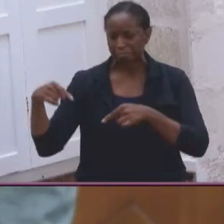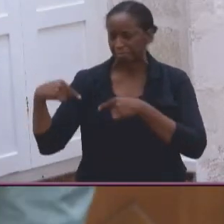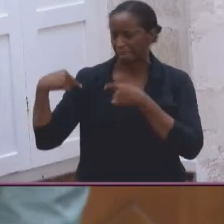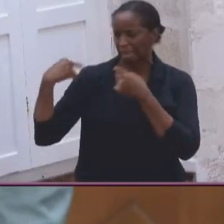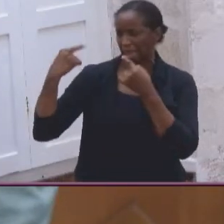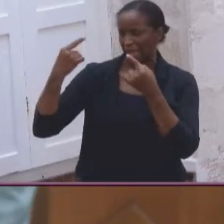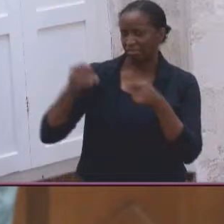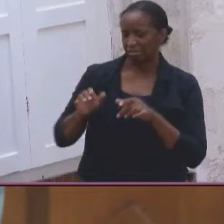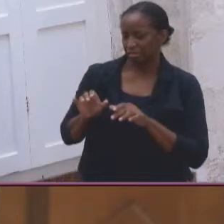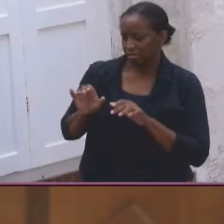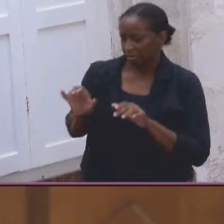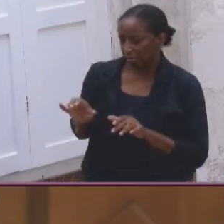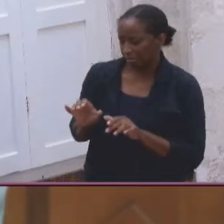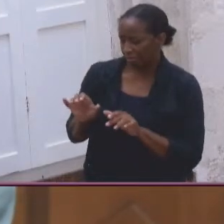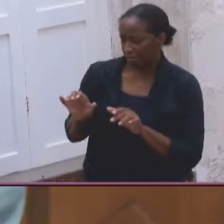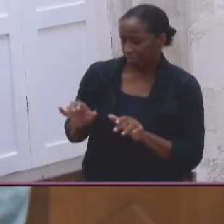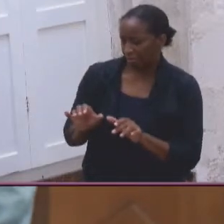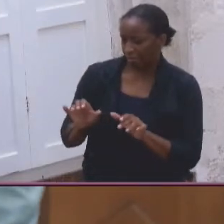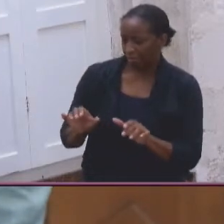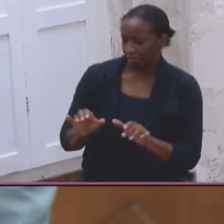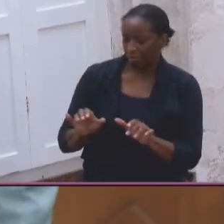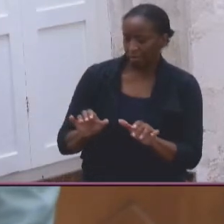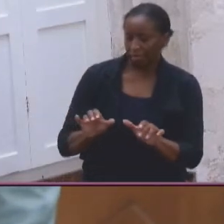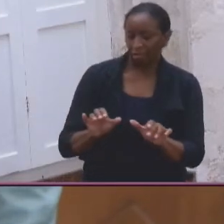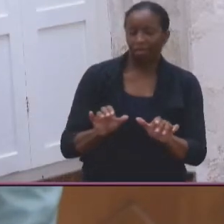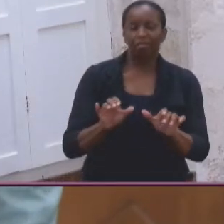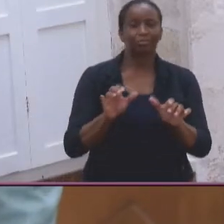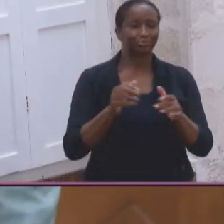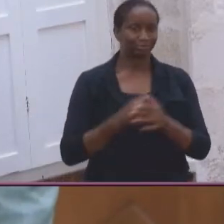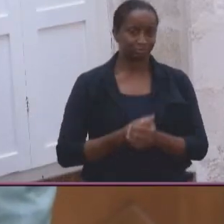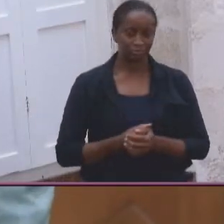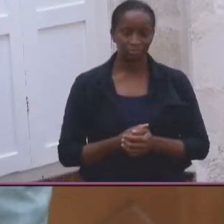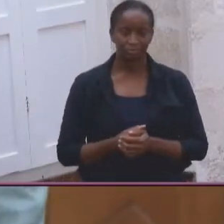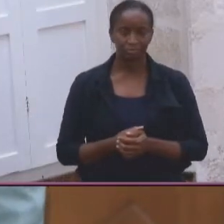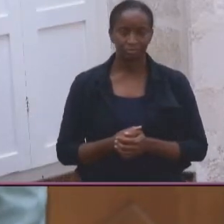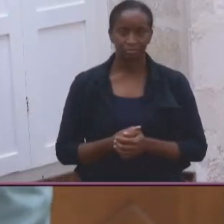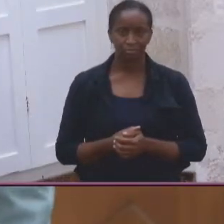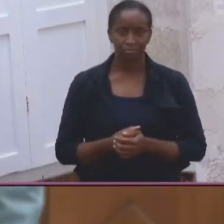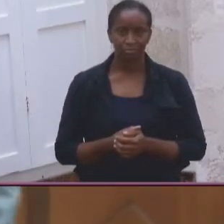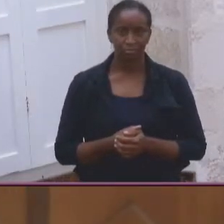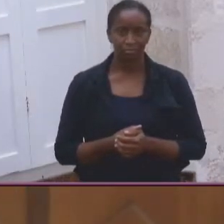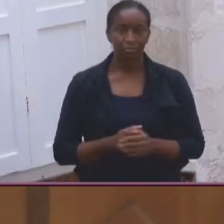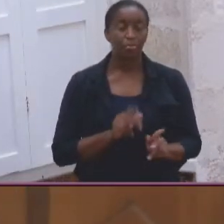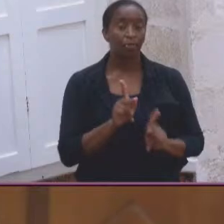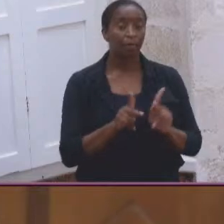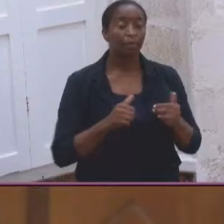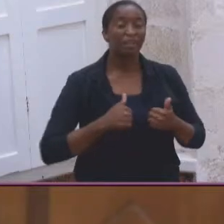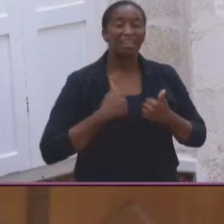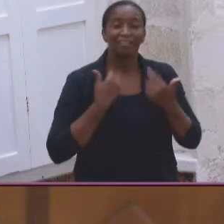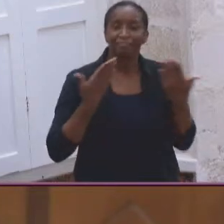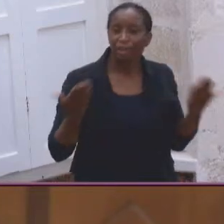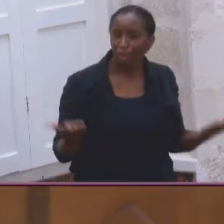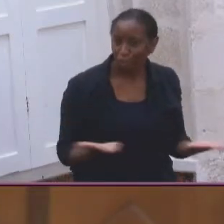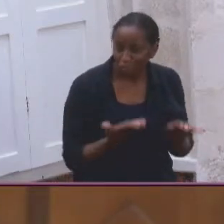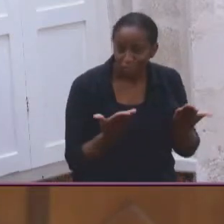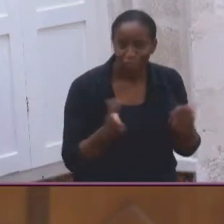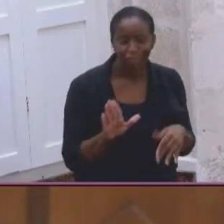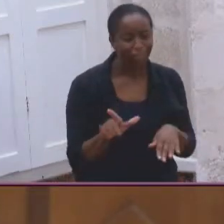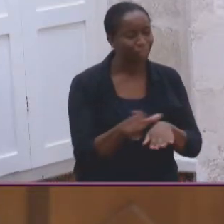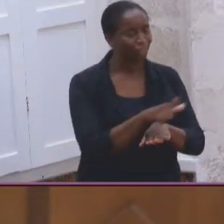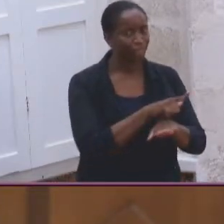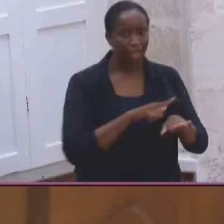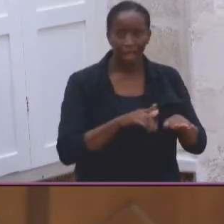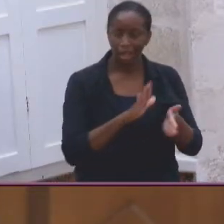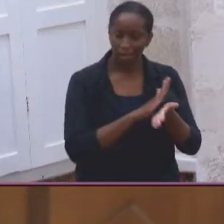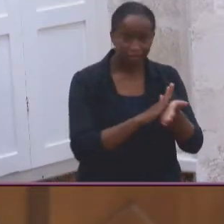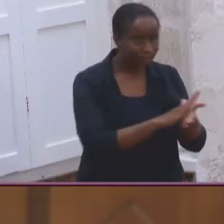properties not clean. There's also the people who live overseas and the property is not clean.